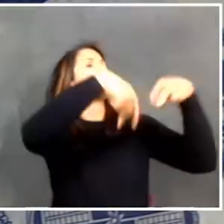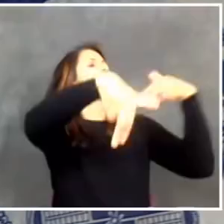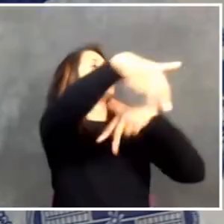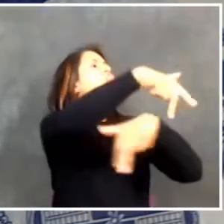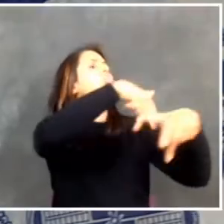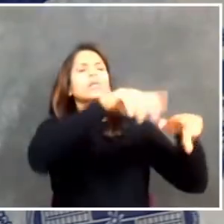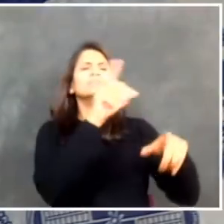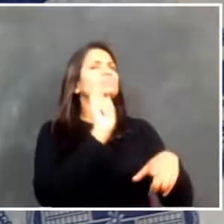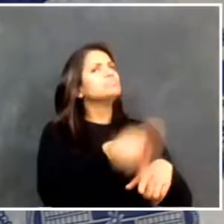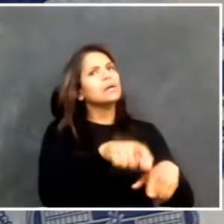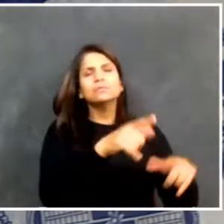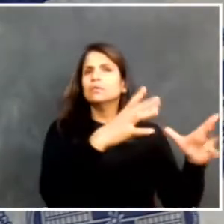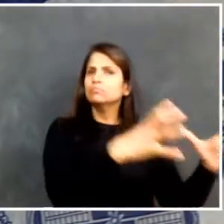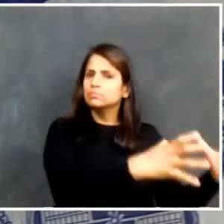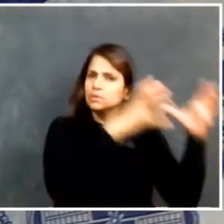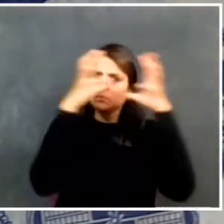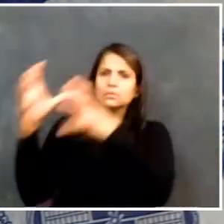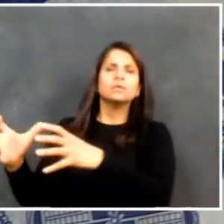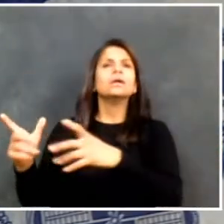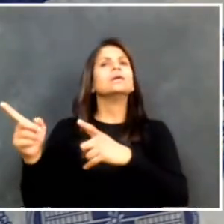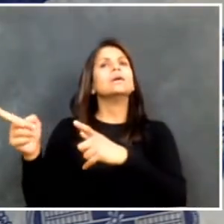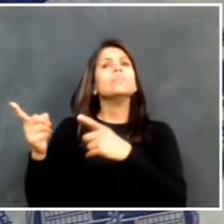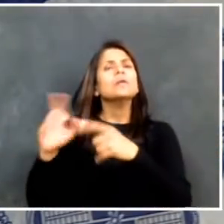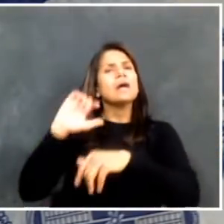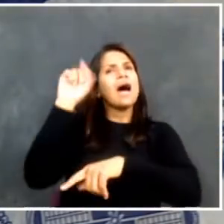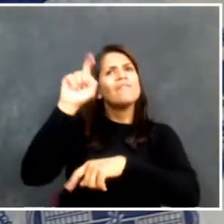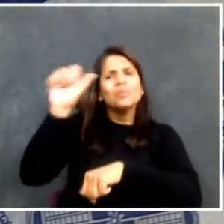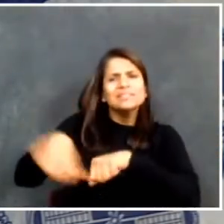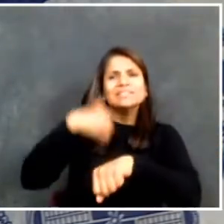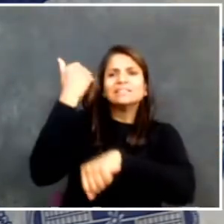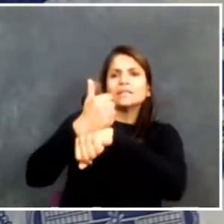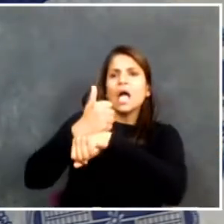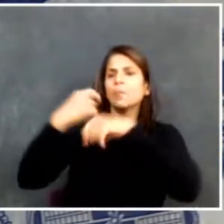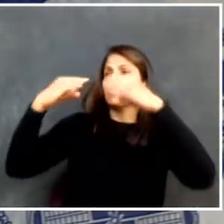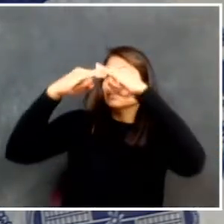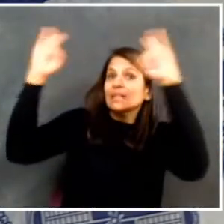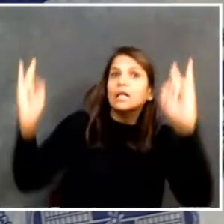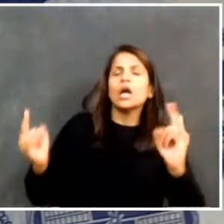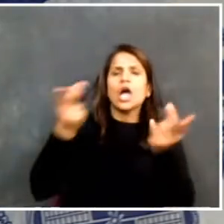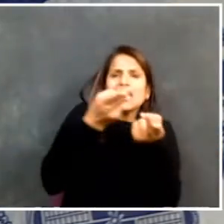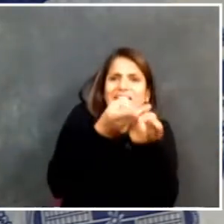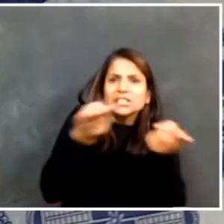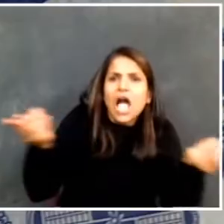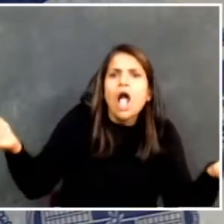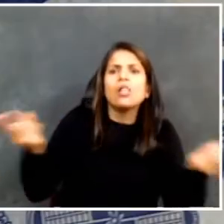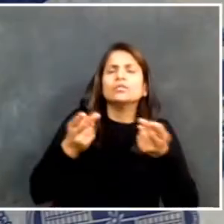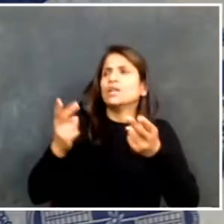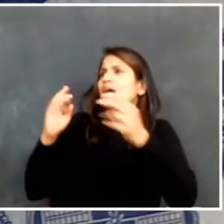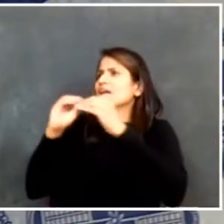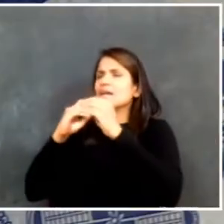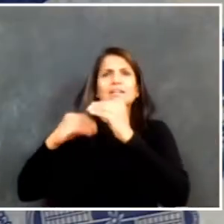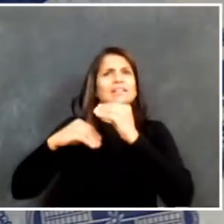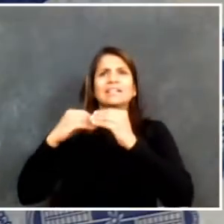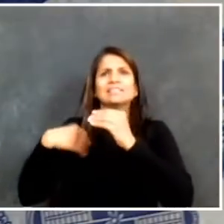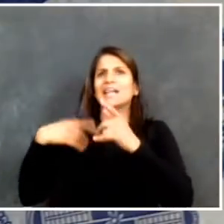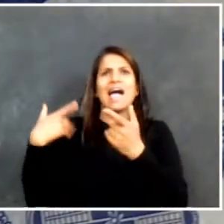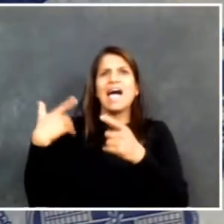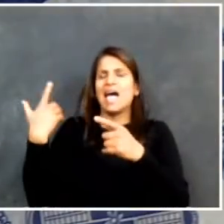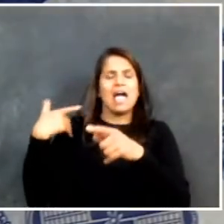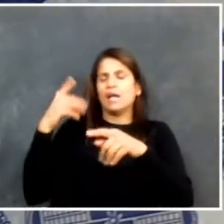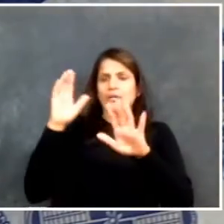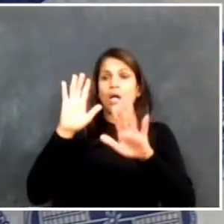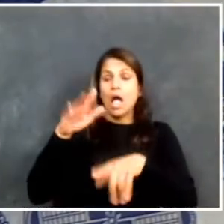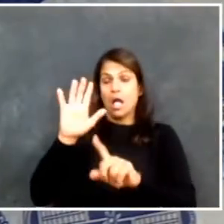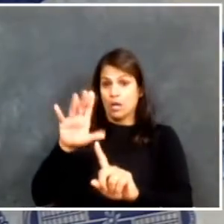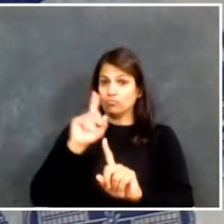permanent structures and tents and one thing or another. What I said several years ago, and I brought in the NYPD, Department of Homeless